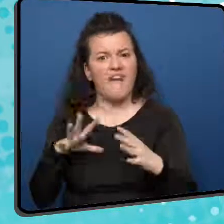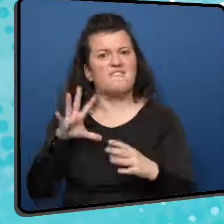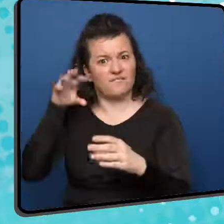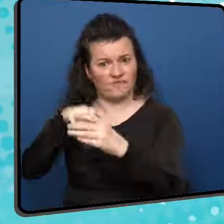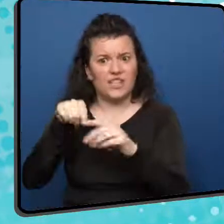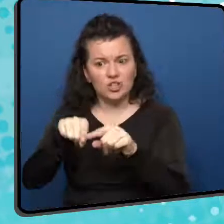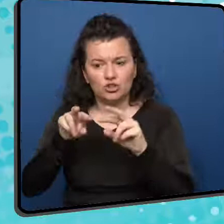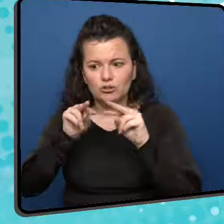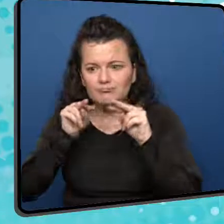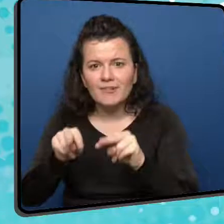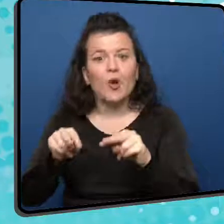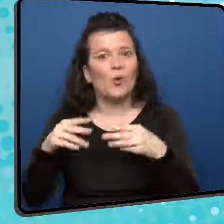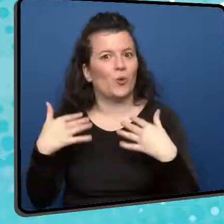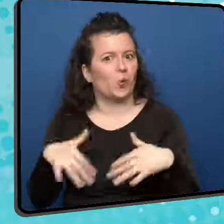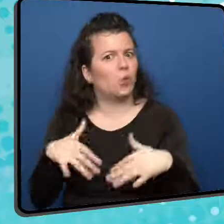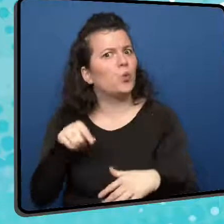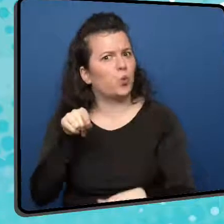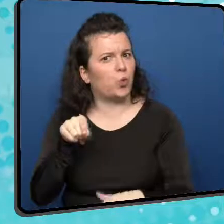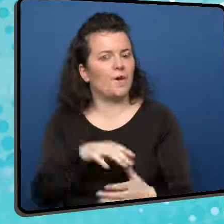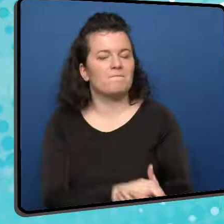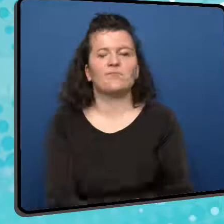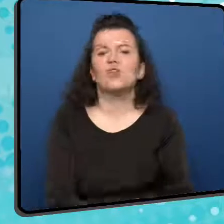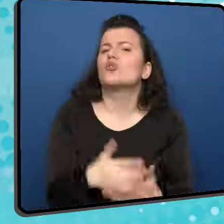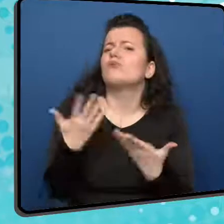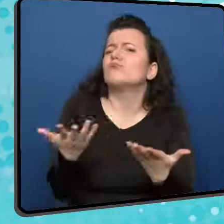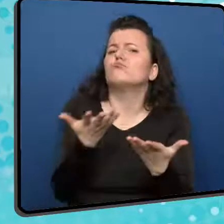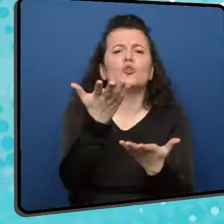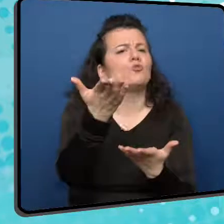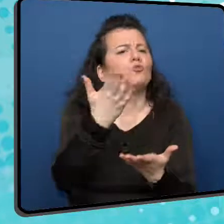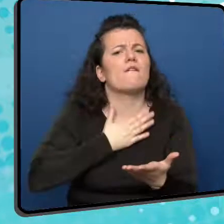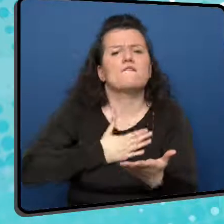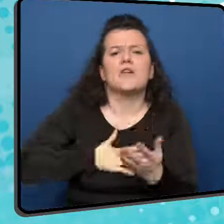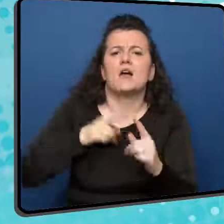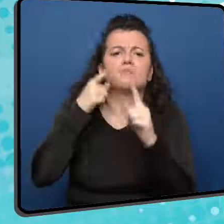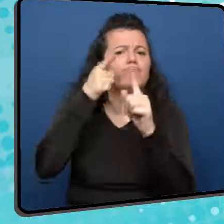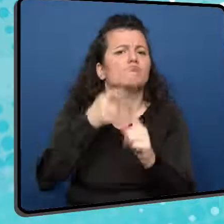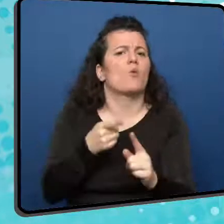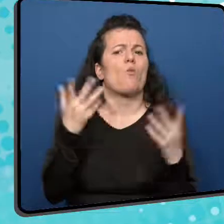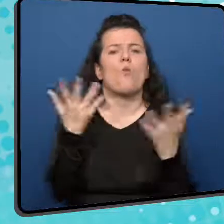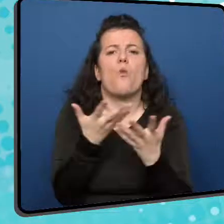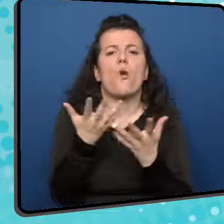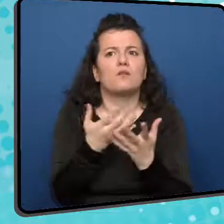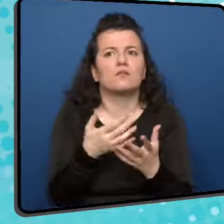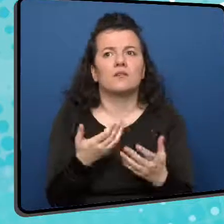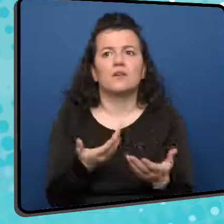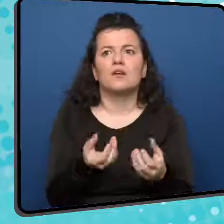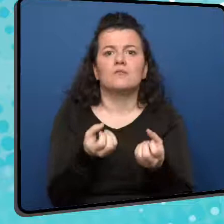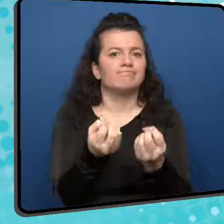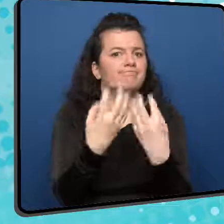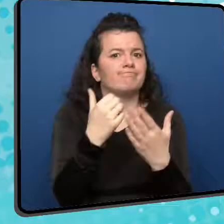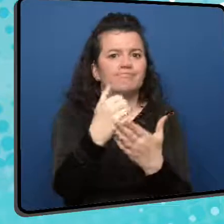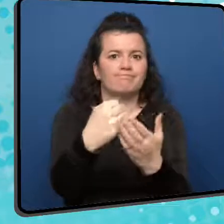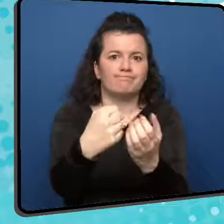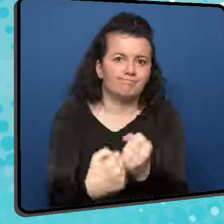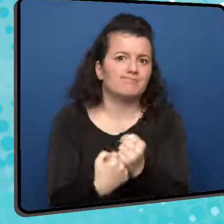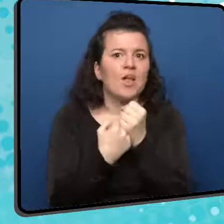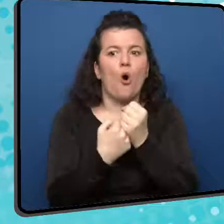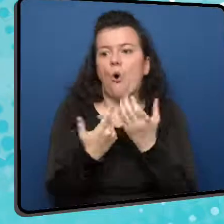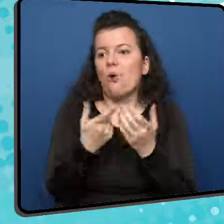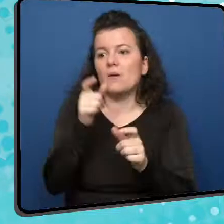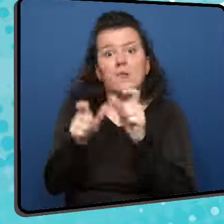of contributions are you looking for? Is there anything specific or what's already in there that people have contributed?